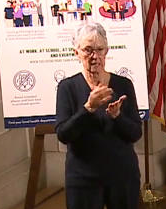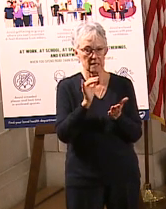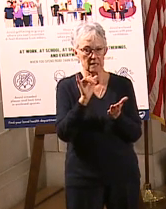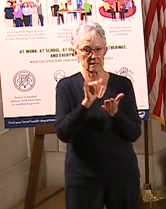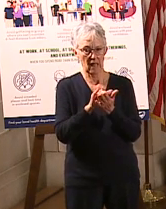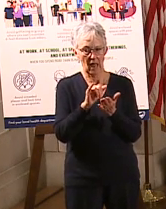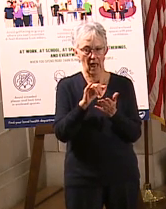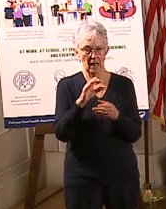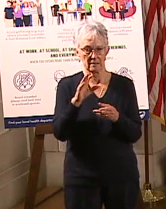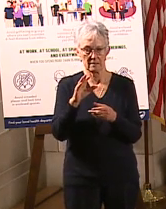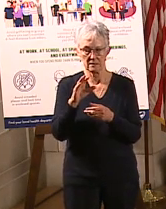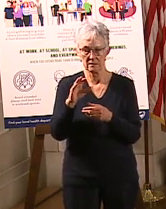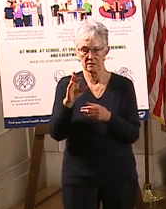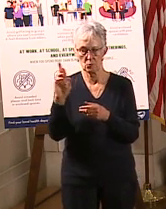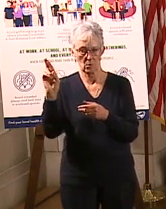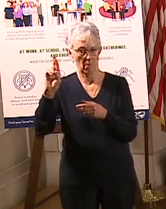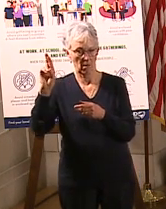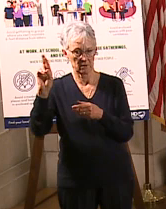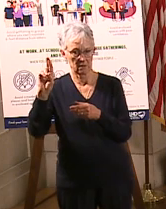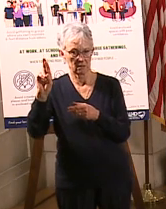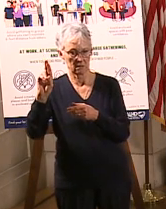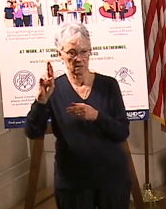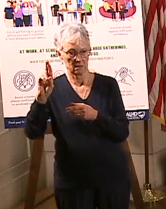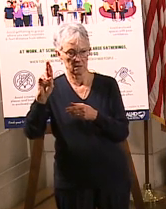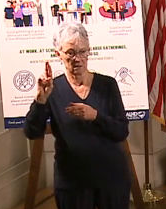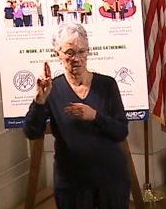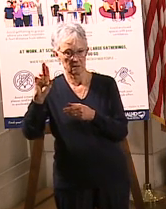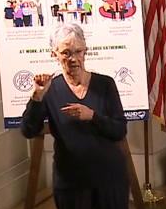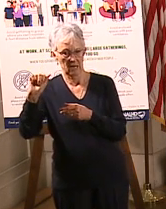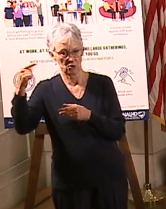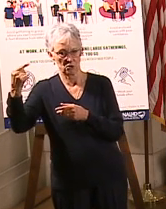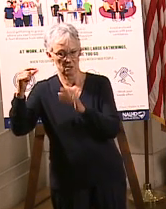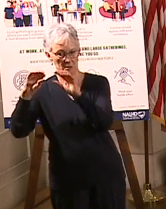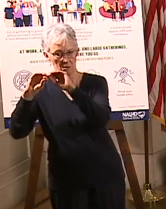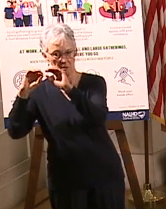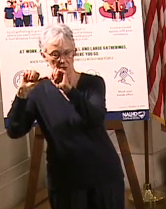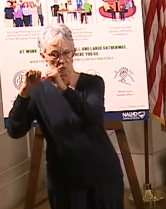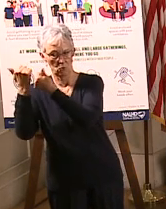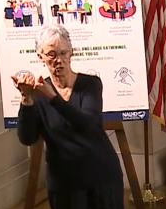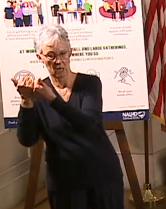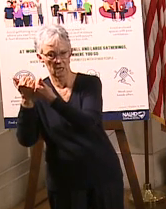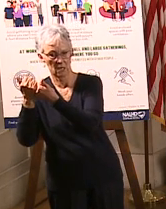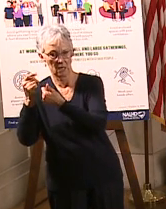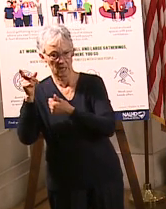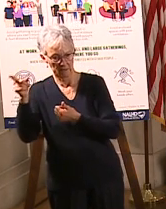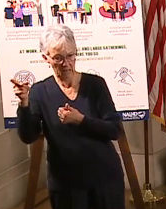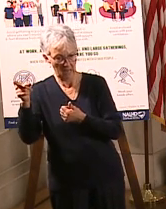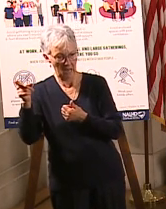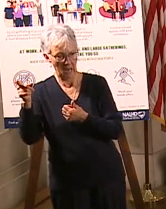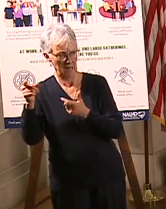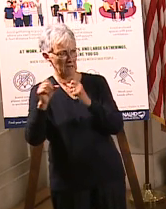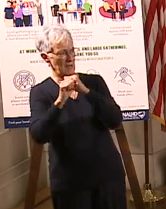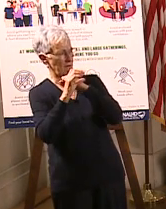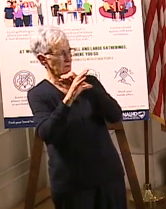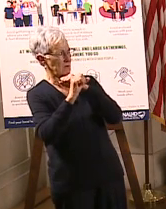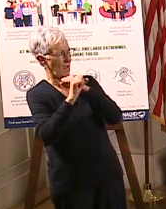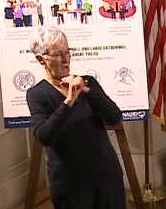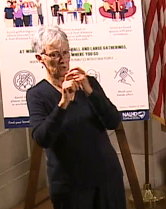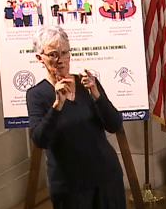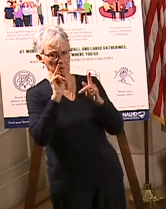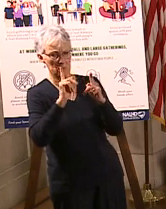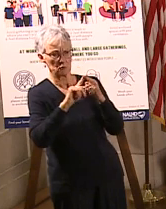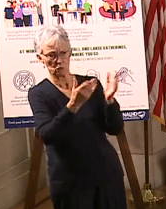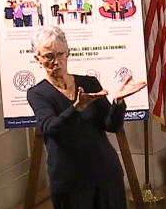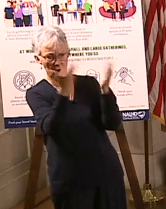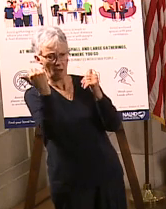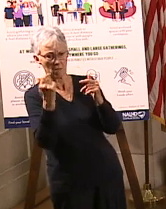the, that I'm aware of in the Republican Attorney General's Association. Didn't know about it until Thursday afternoon. And the